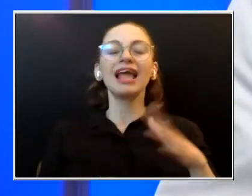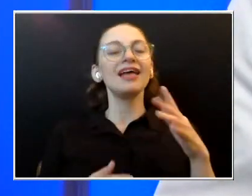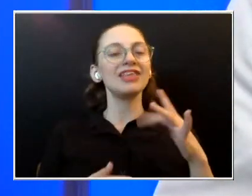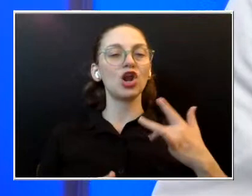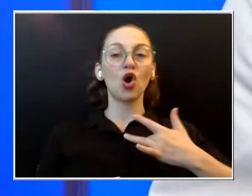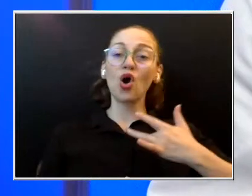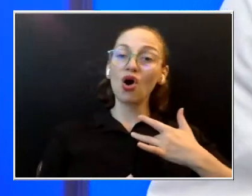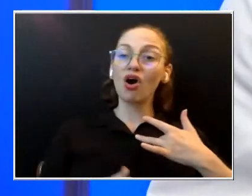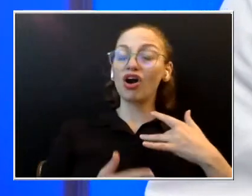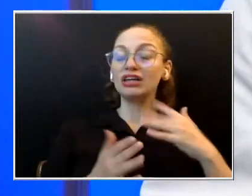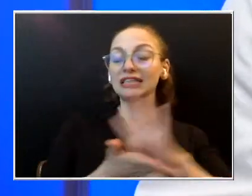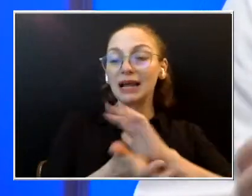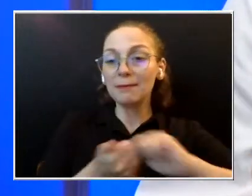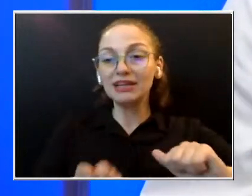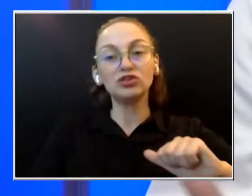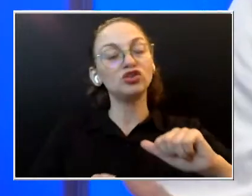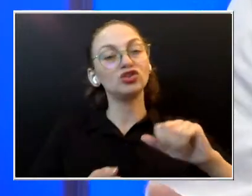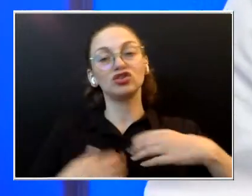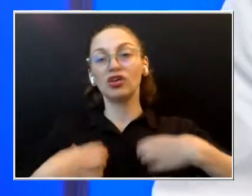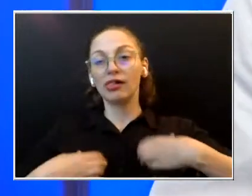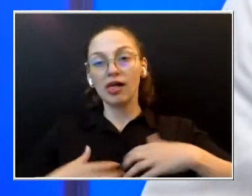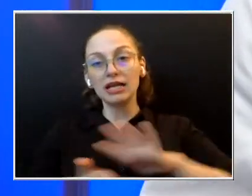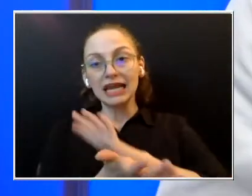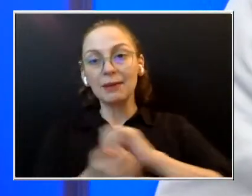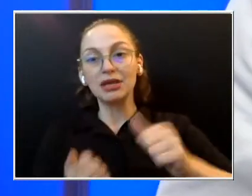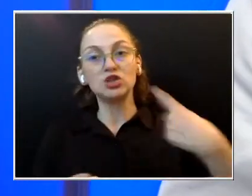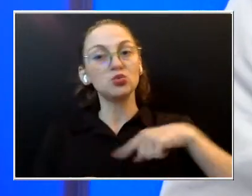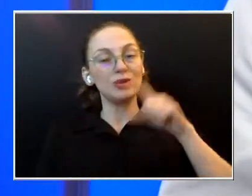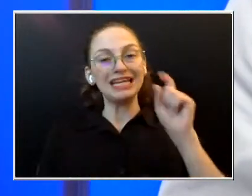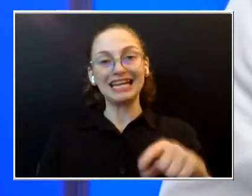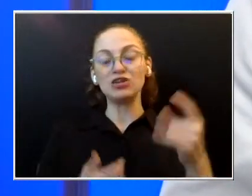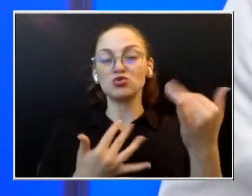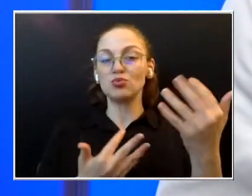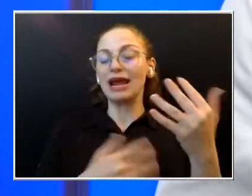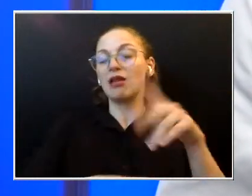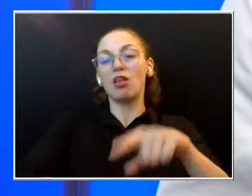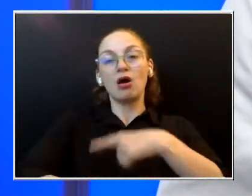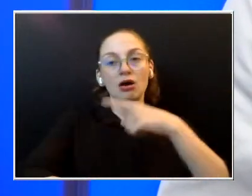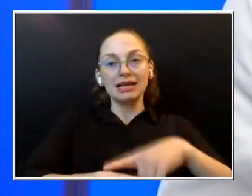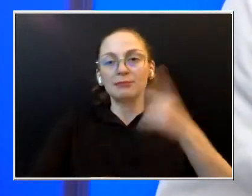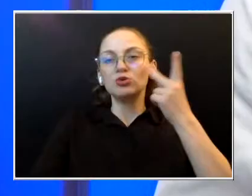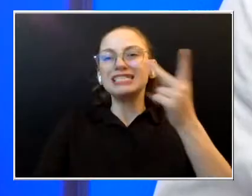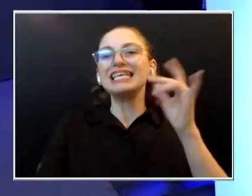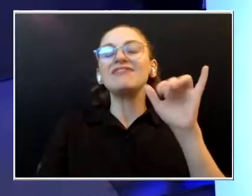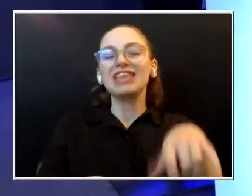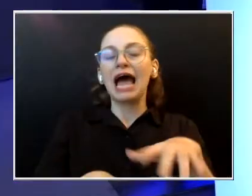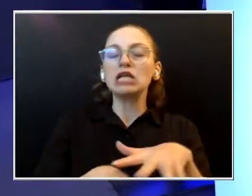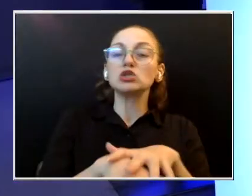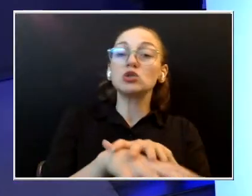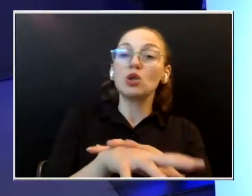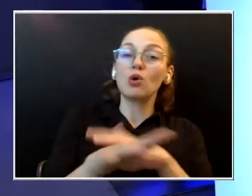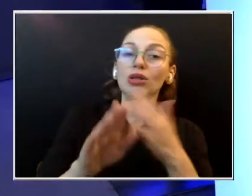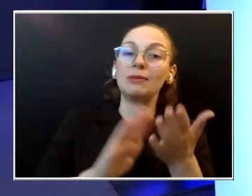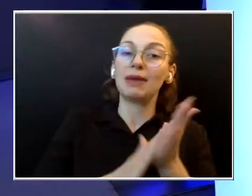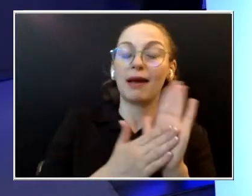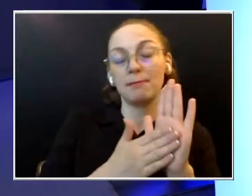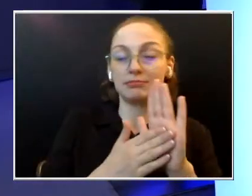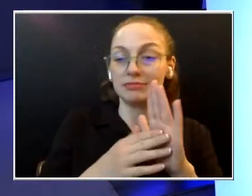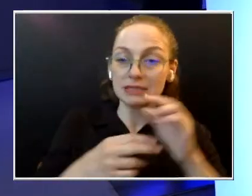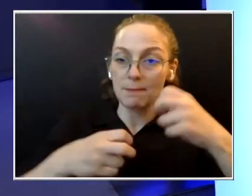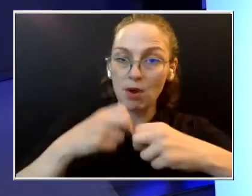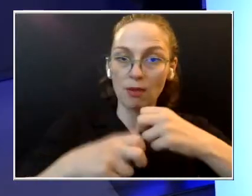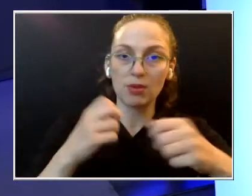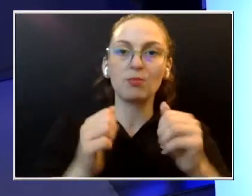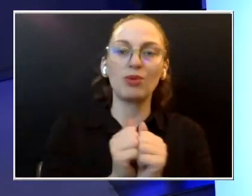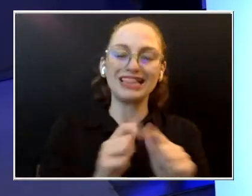become meaningful. So we need a lot of patients, and we have to follow them for a very long period of time to see any differences. Okay. Dr. Guida, as